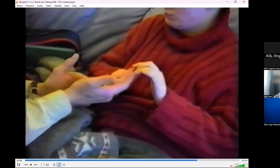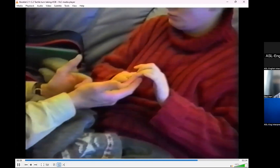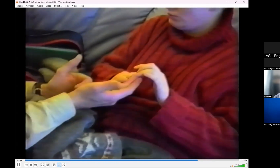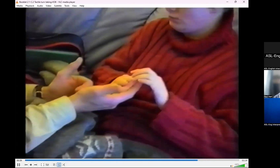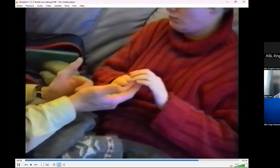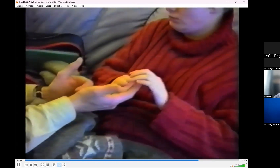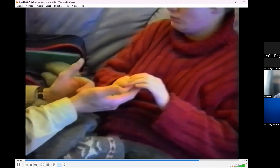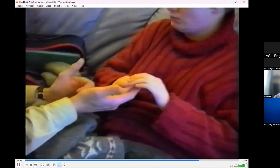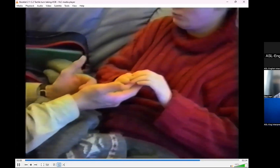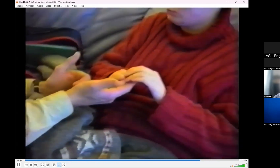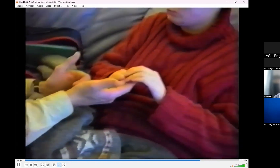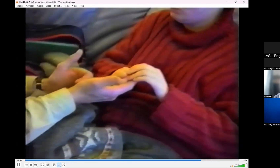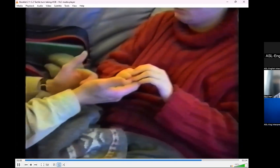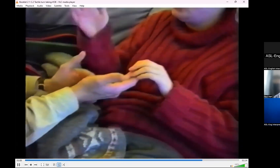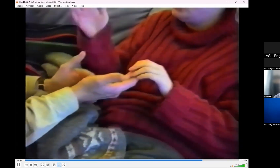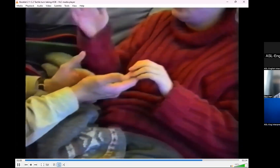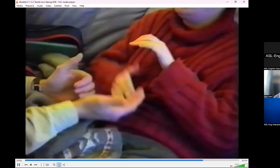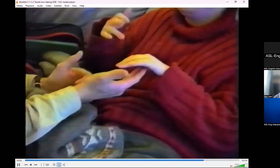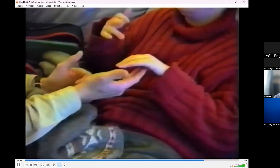Og så på den andre her.